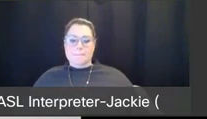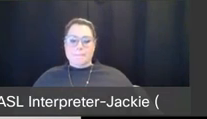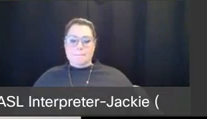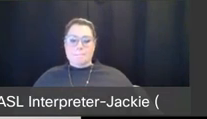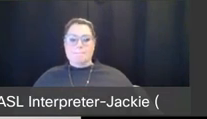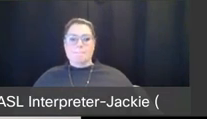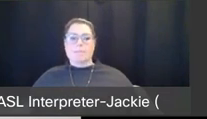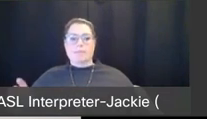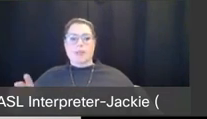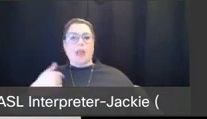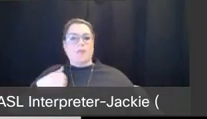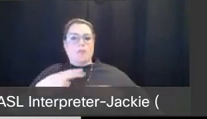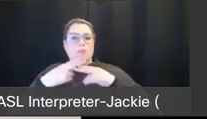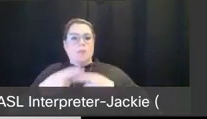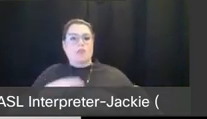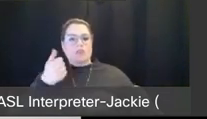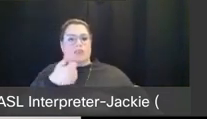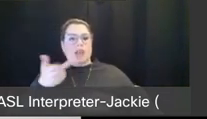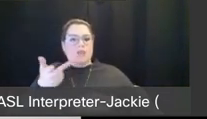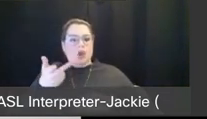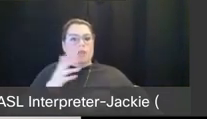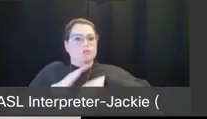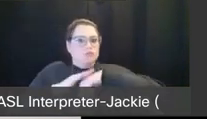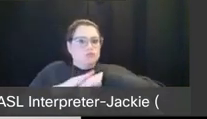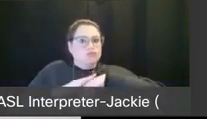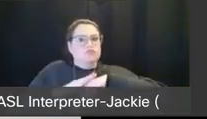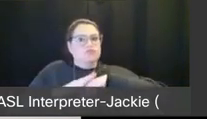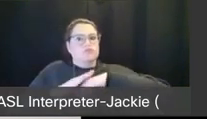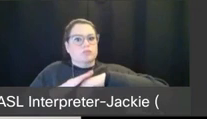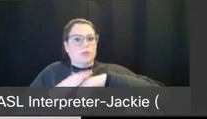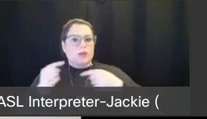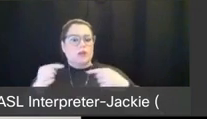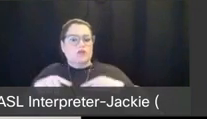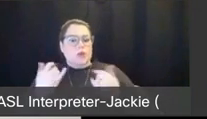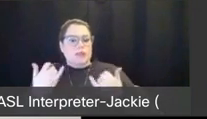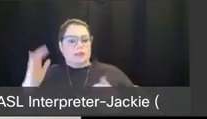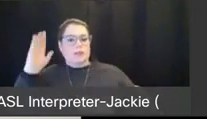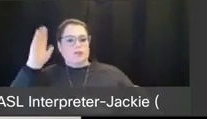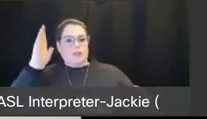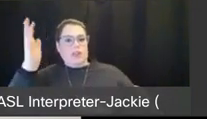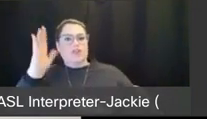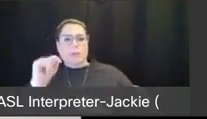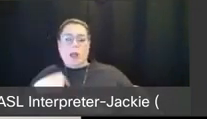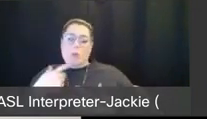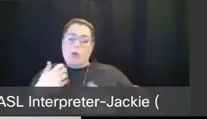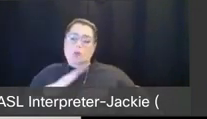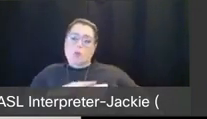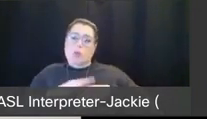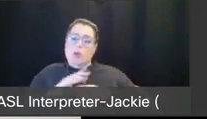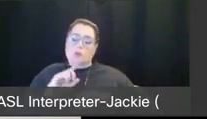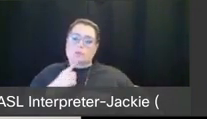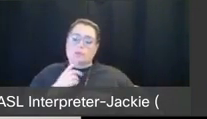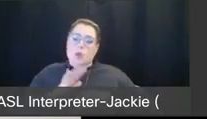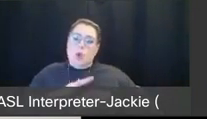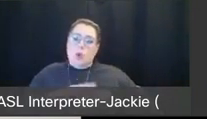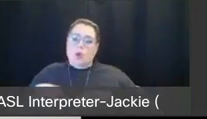red flags, but then there is outright fraud that happens out there. So,